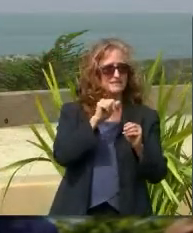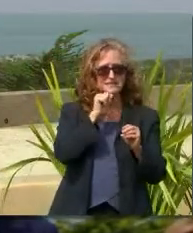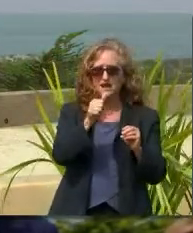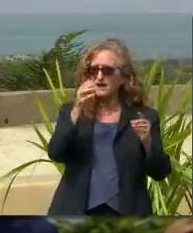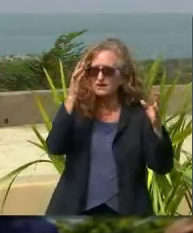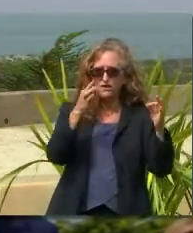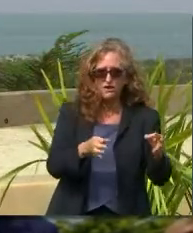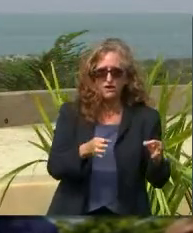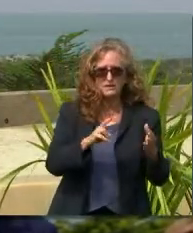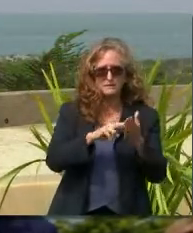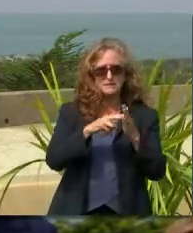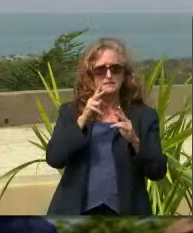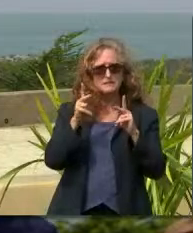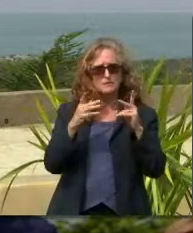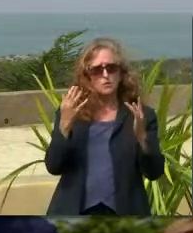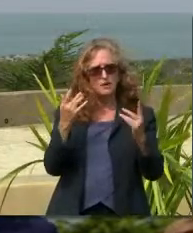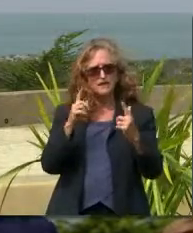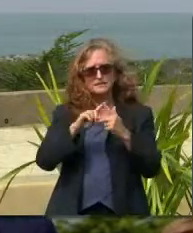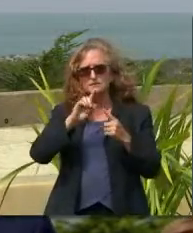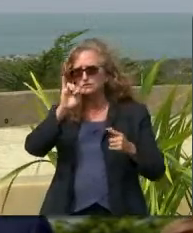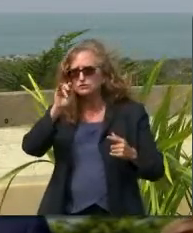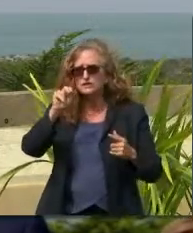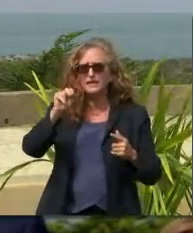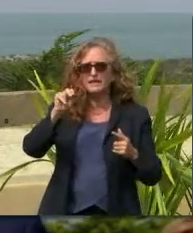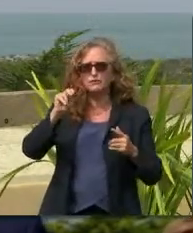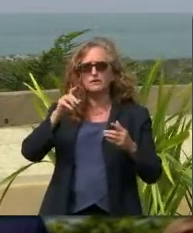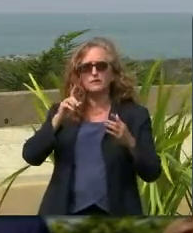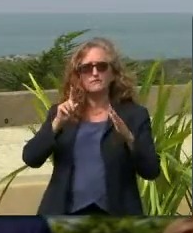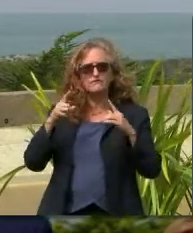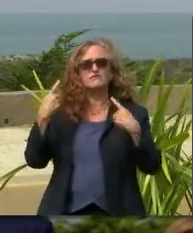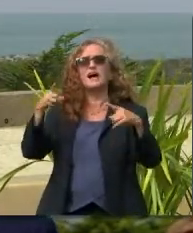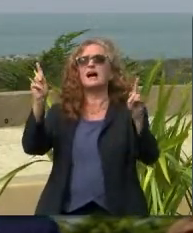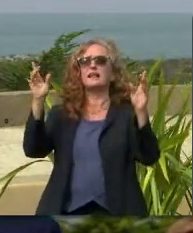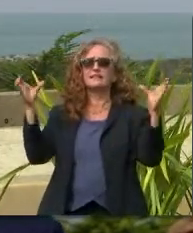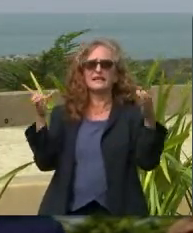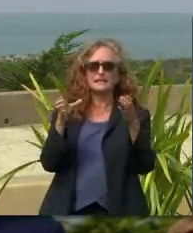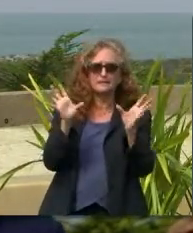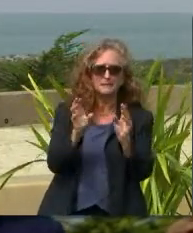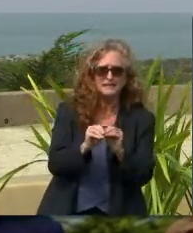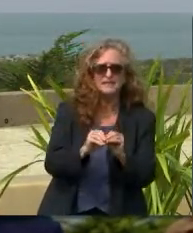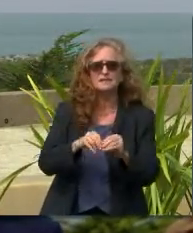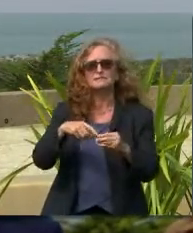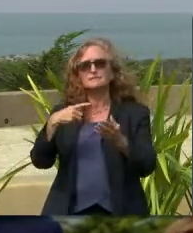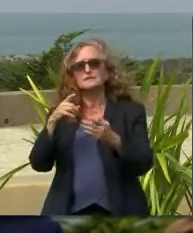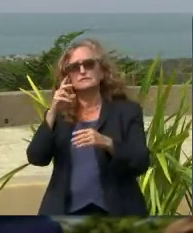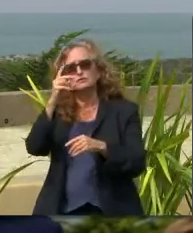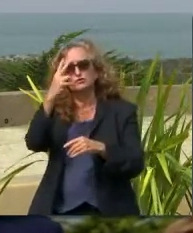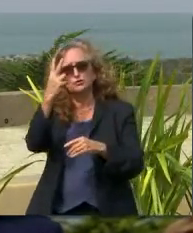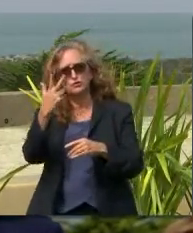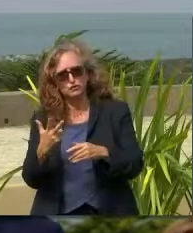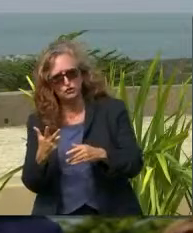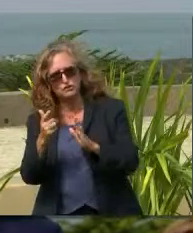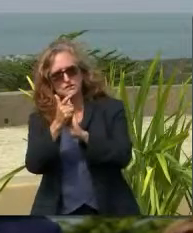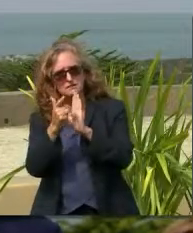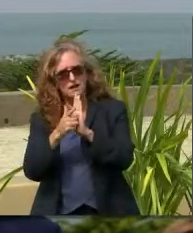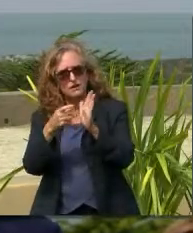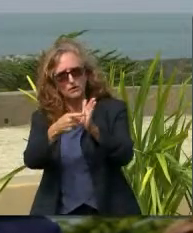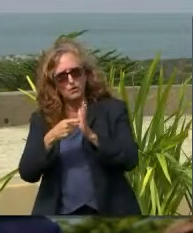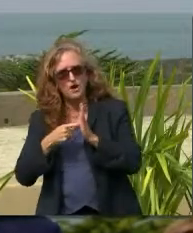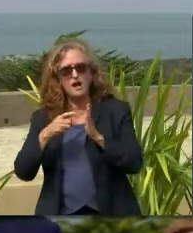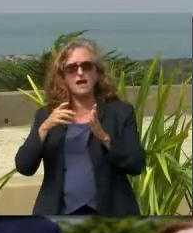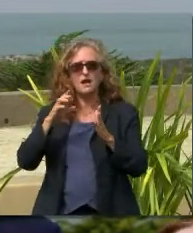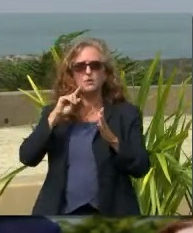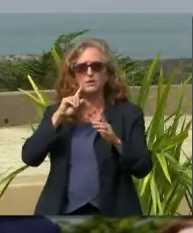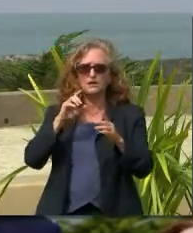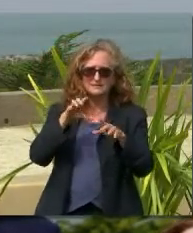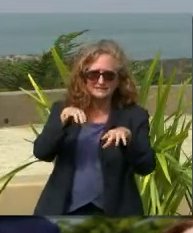would have to wait January until the ball got rolling? It's a 2/3 measure. That's going to take a lot of convincing. What's your